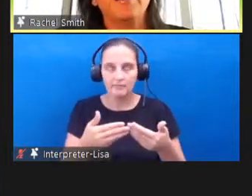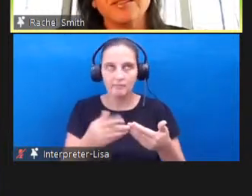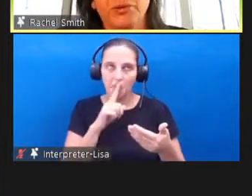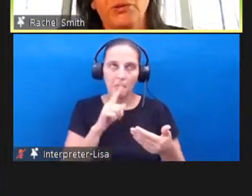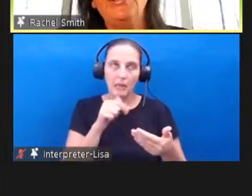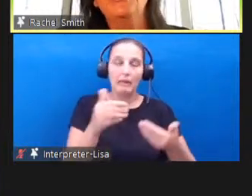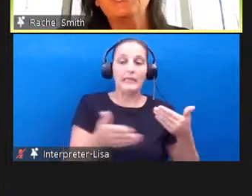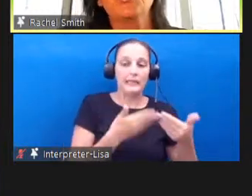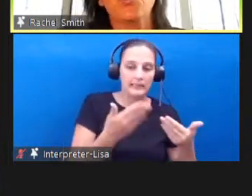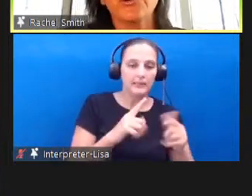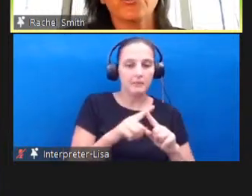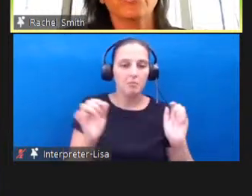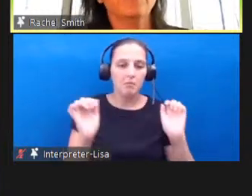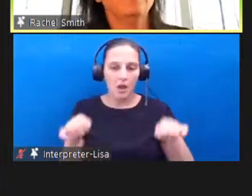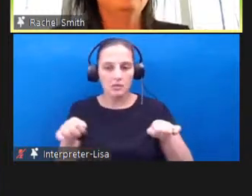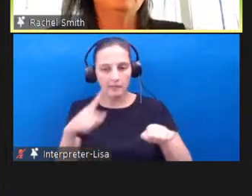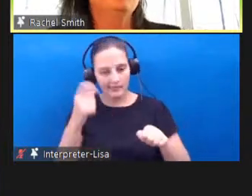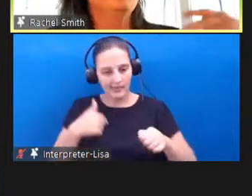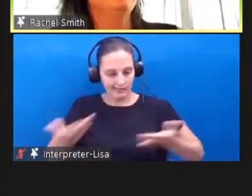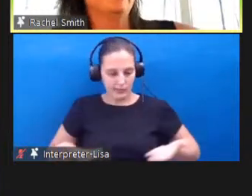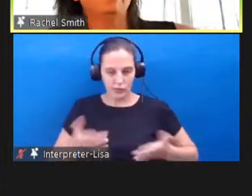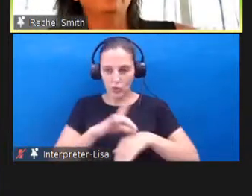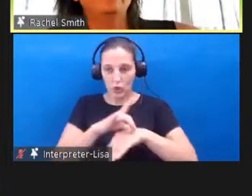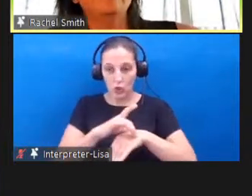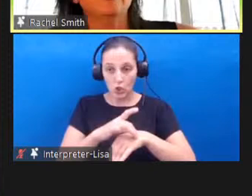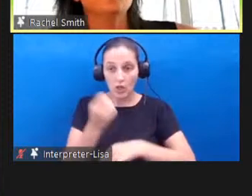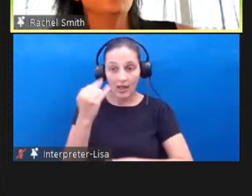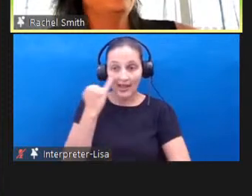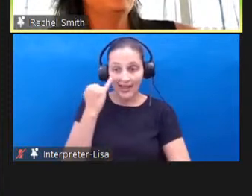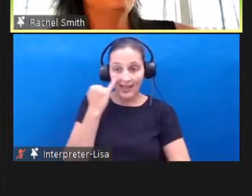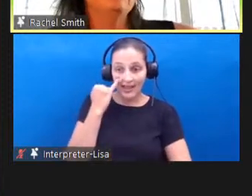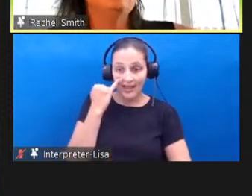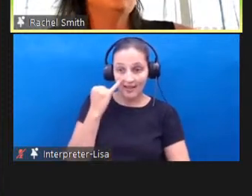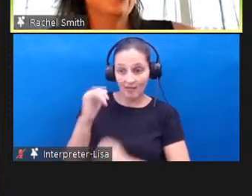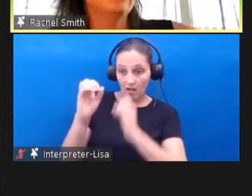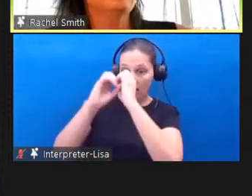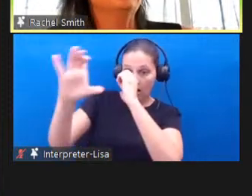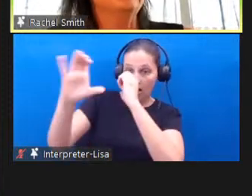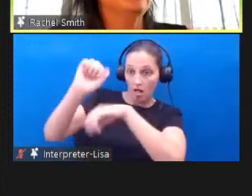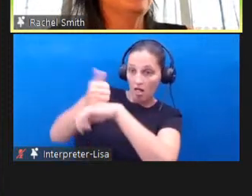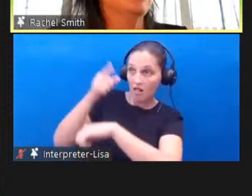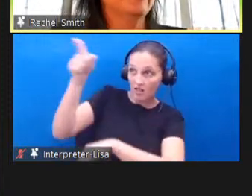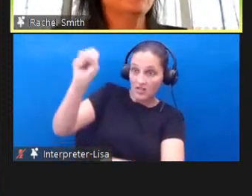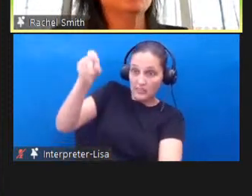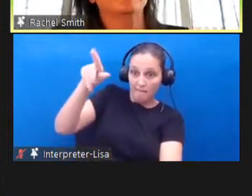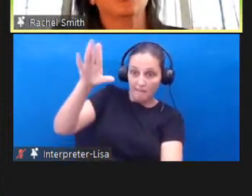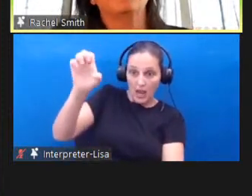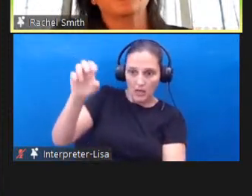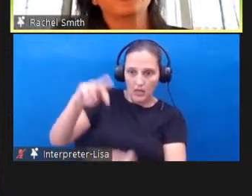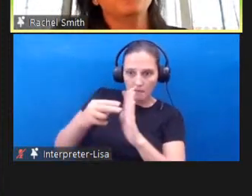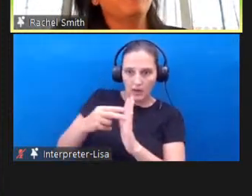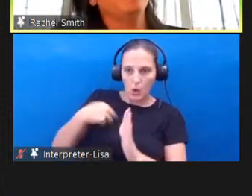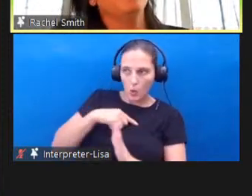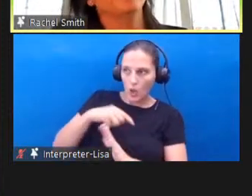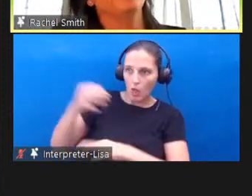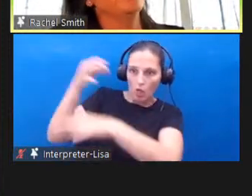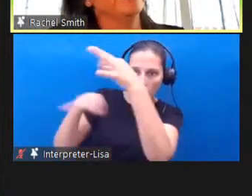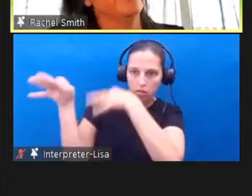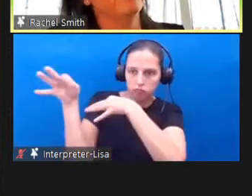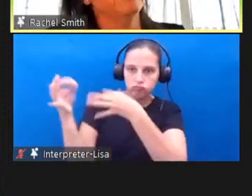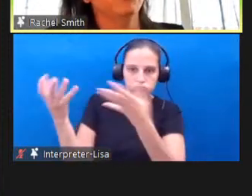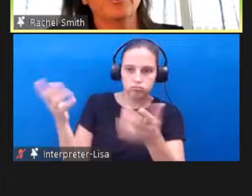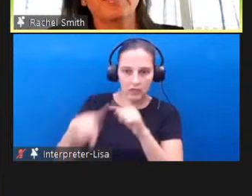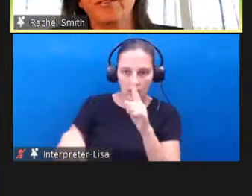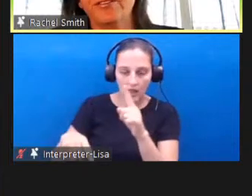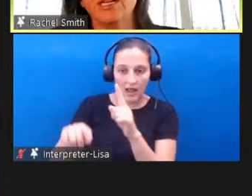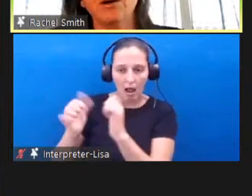it's possible because you're on Earth. If you have a telescope in space, you're not going to replace an entire spectrometer. You might be able to fix